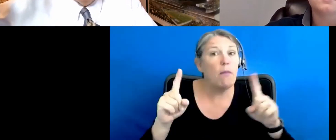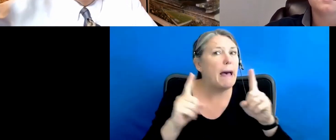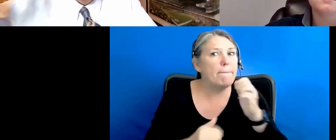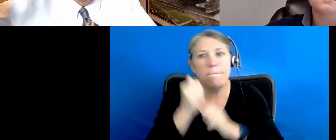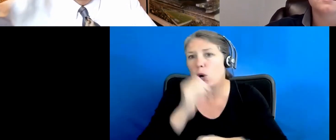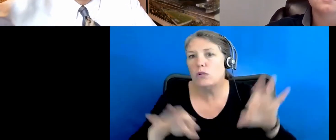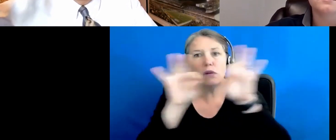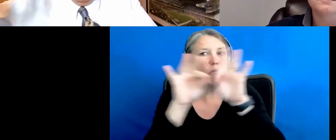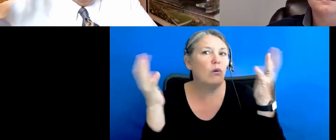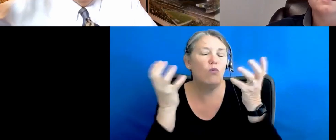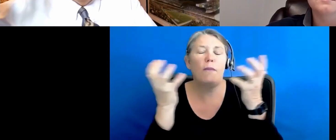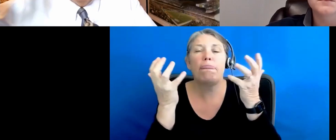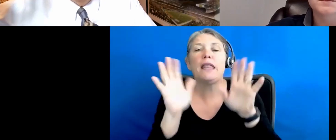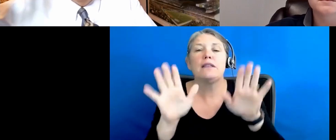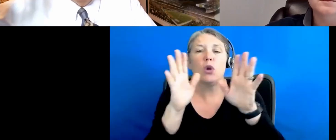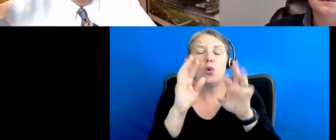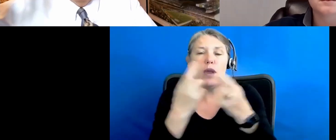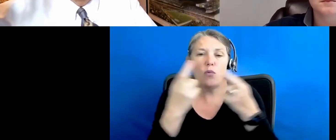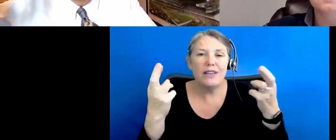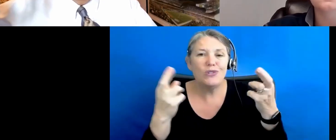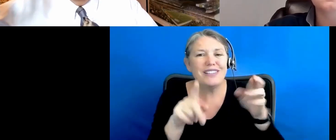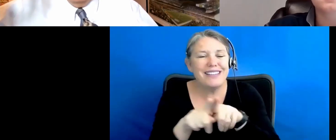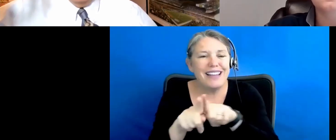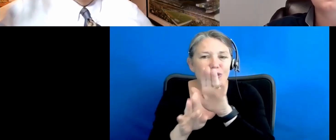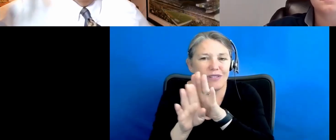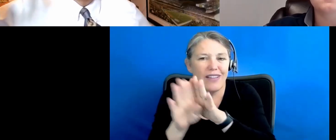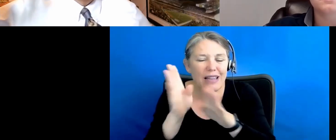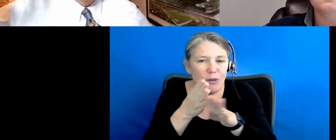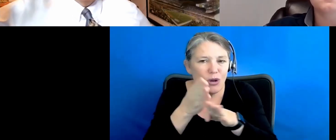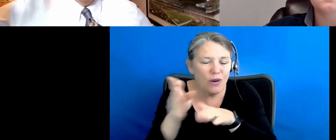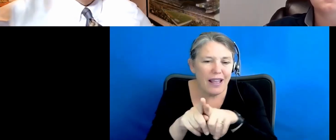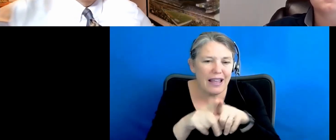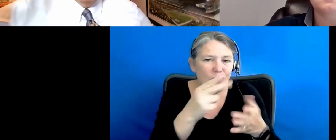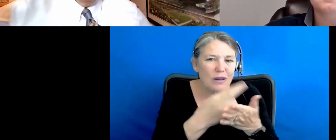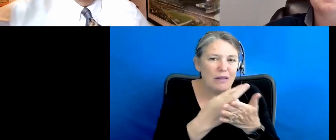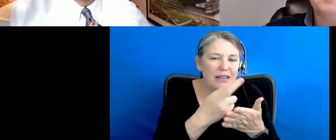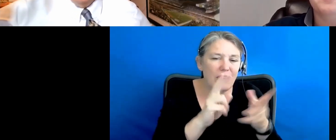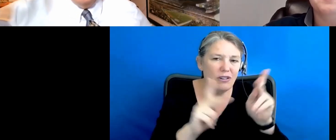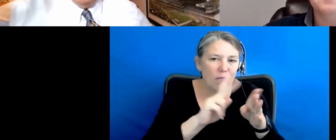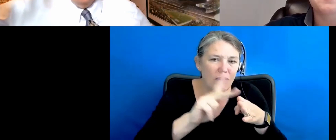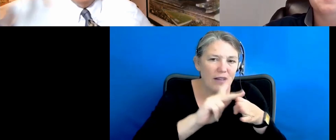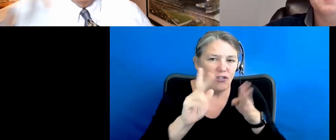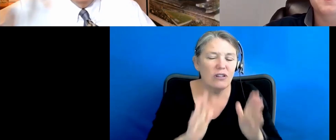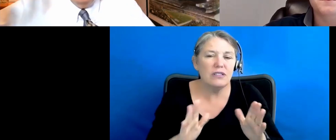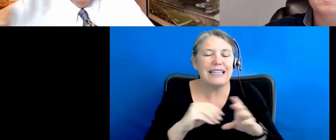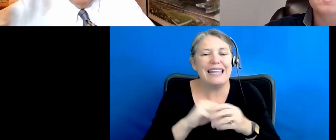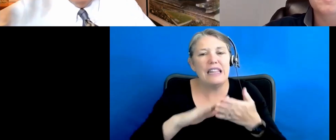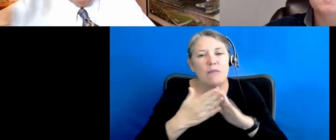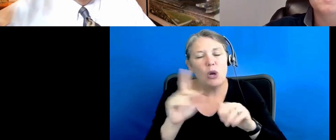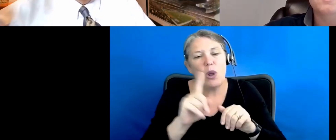great resource as you are developing your career as rehabilitation professionals in the community where